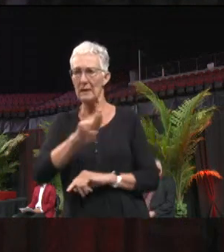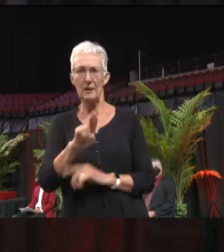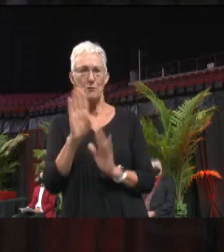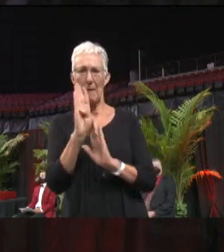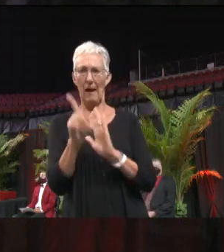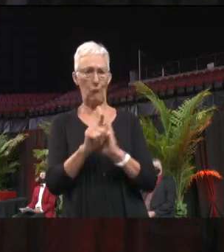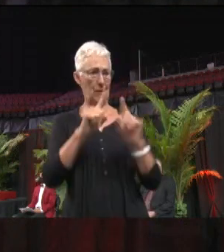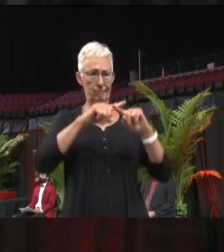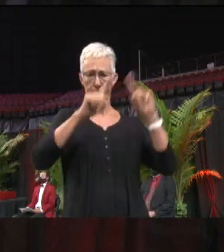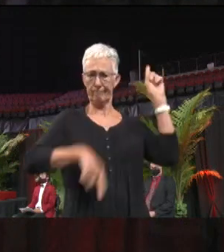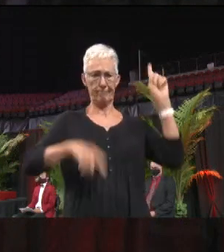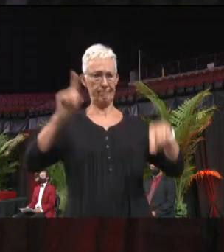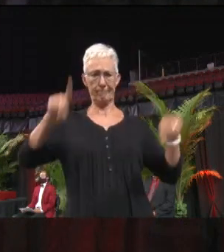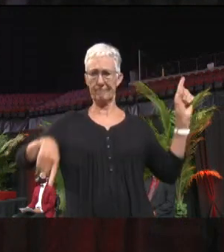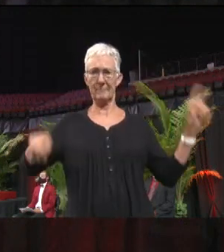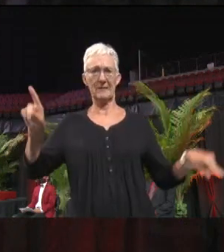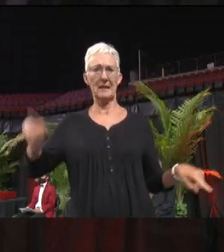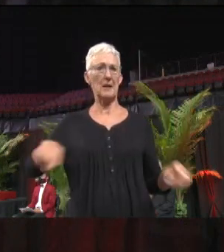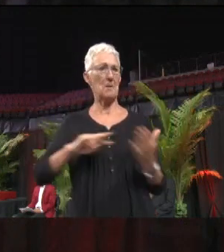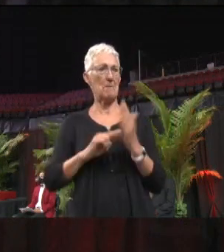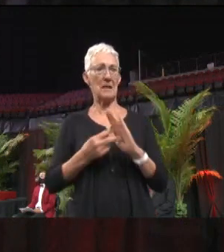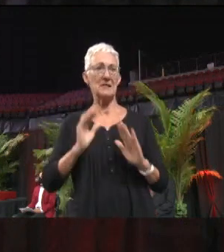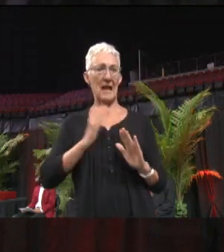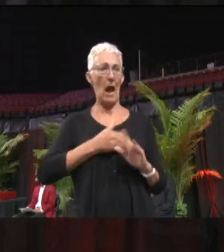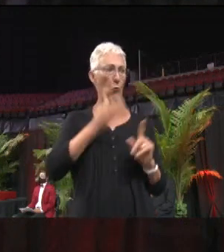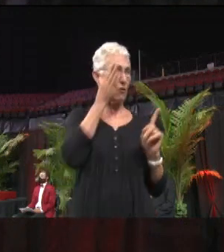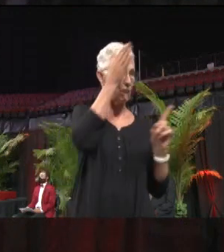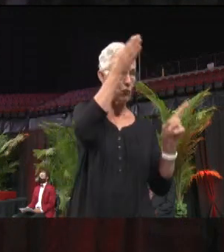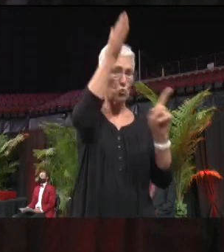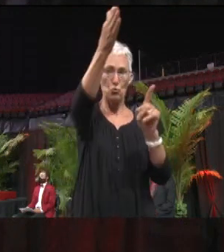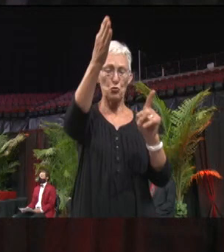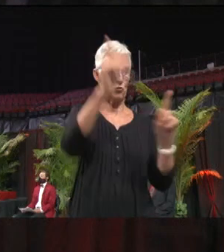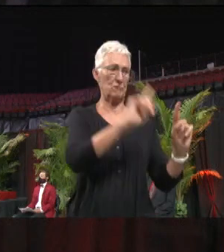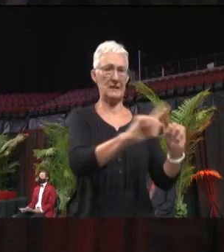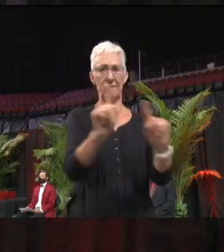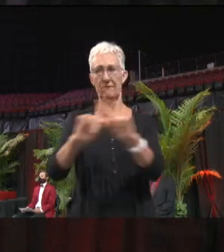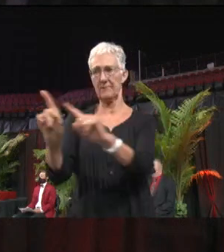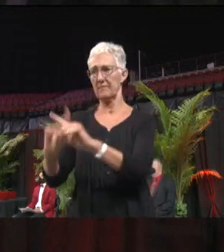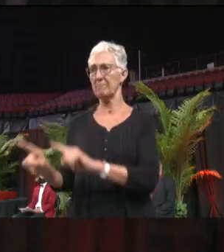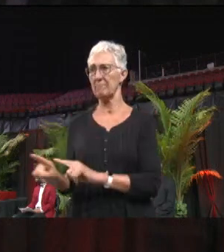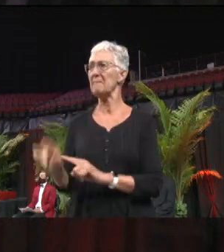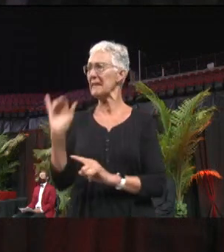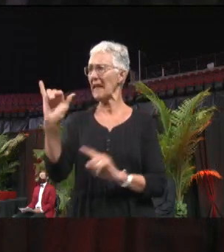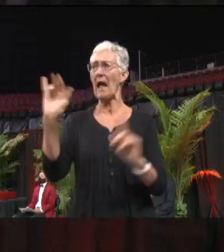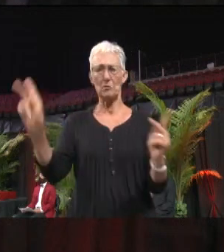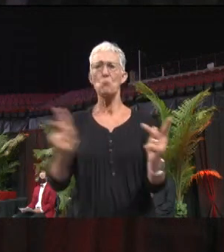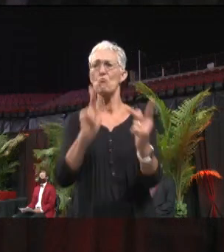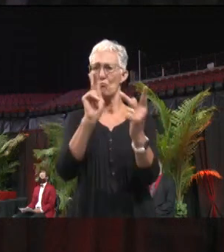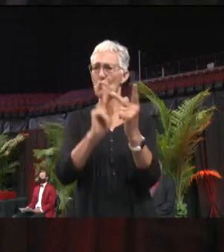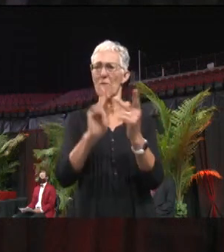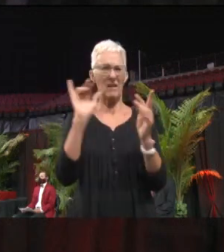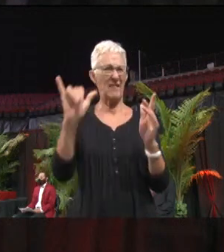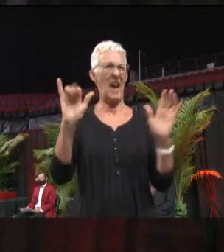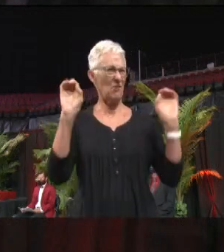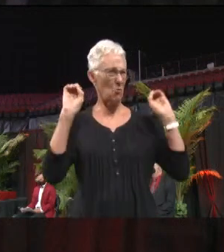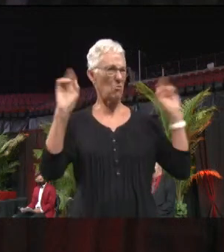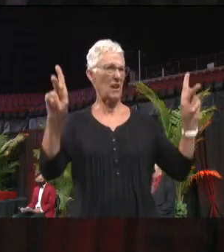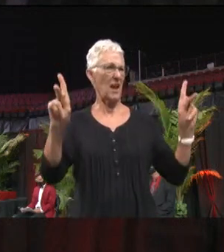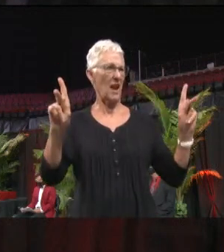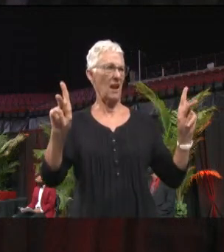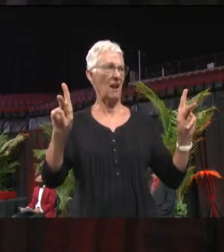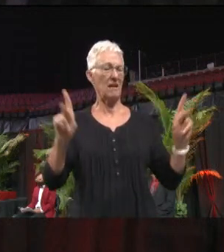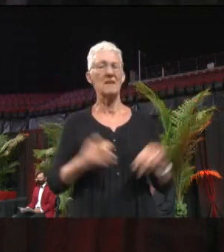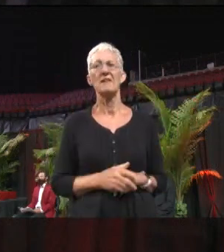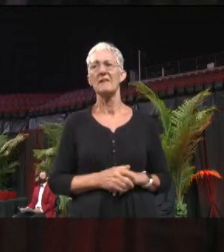backgrounds, meaning that none of our futures are going to look the same. But to me, that is perfect and totally okay. Because one of the